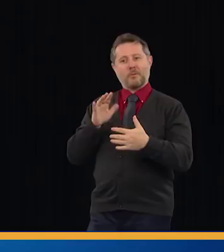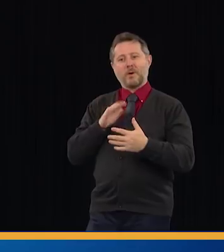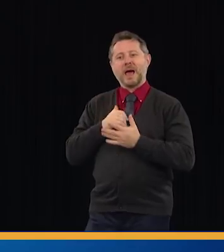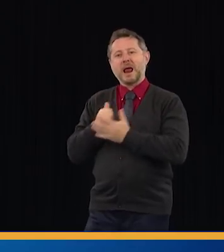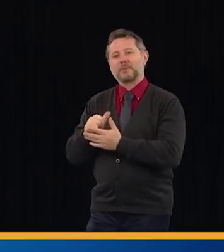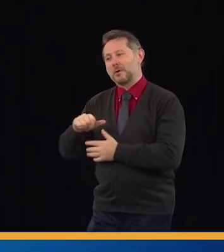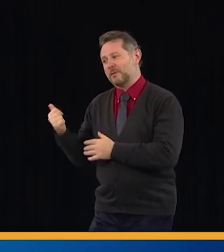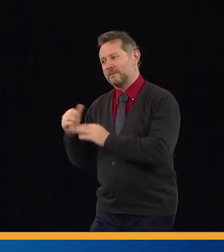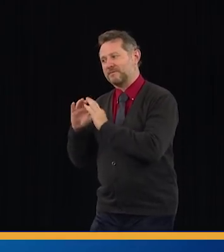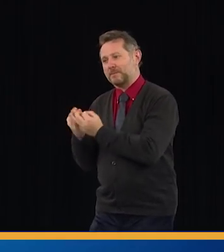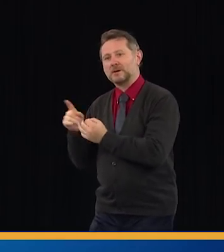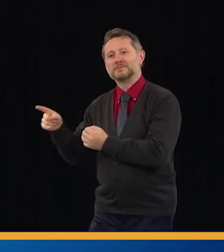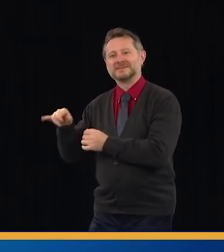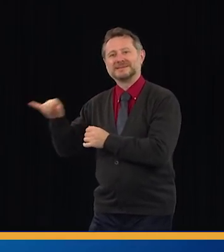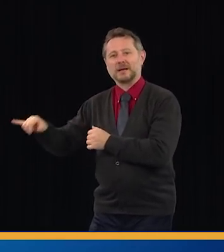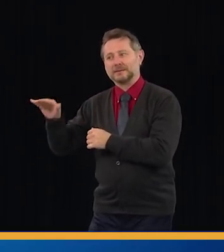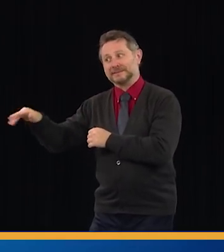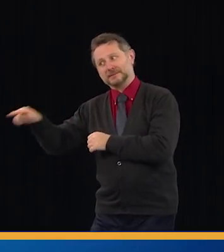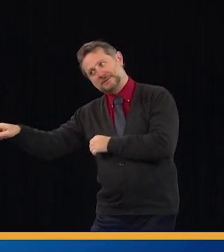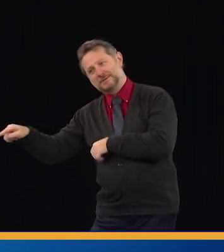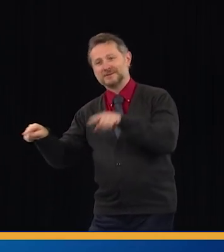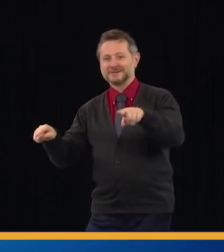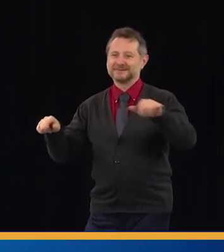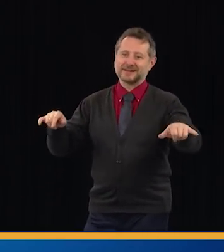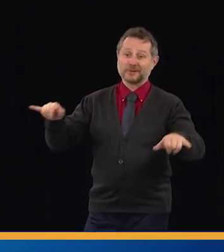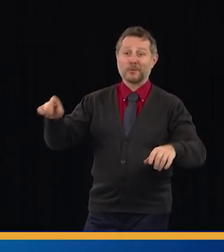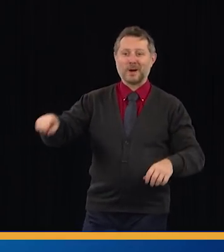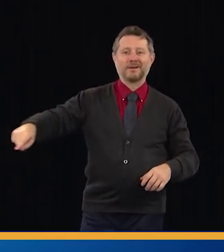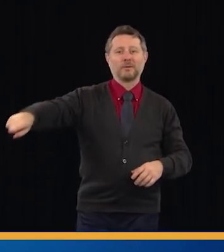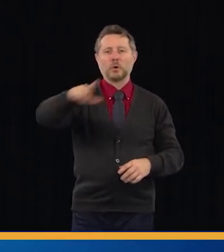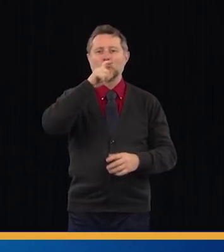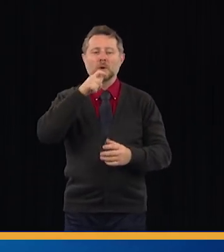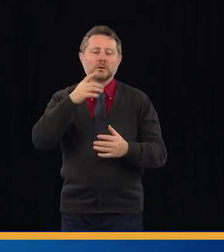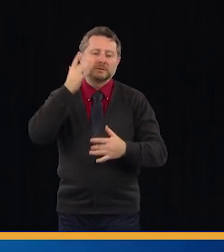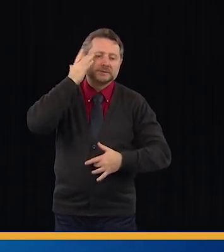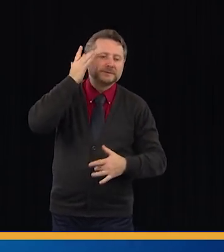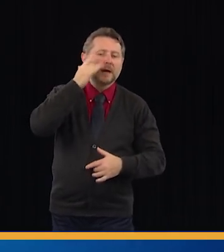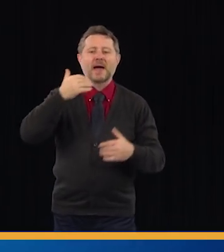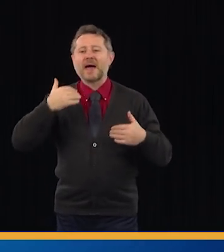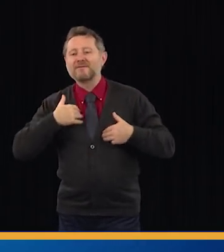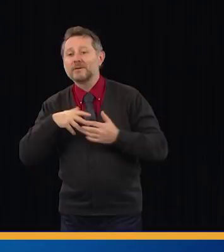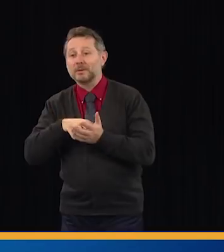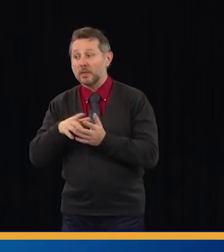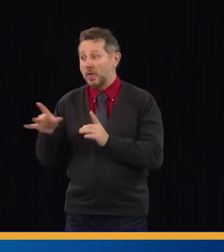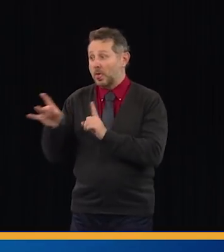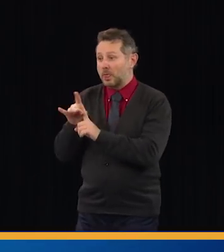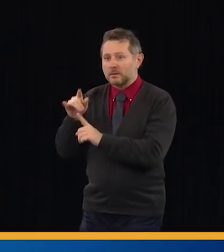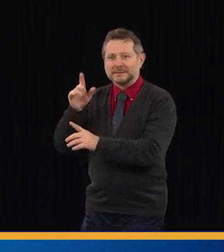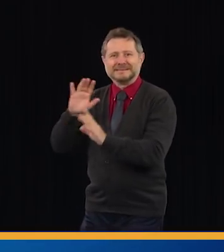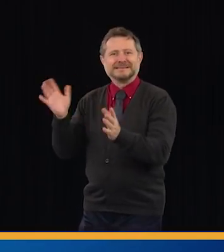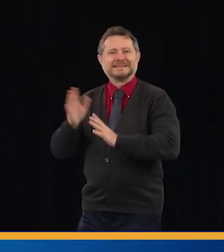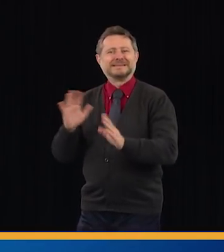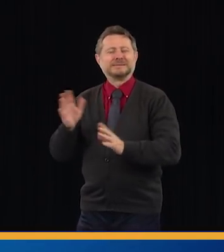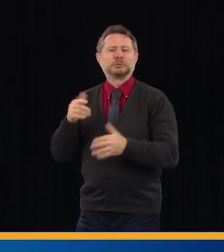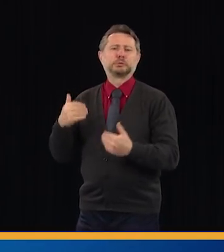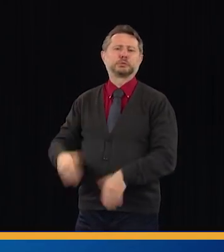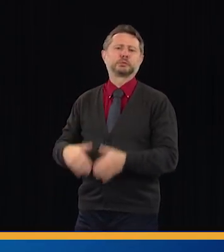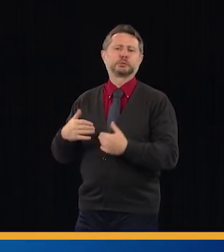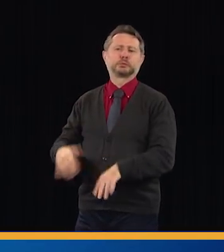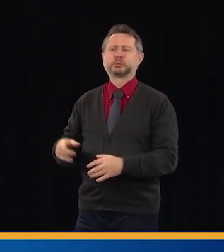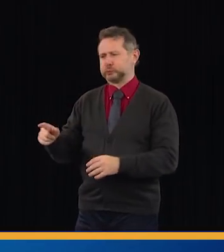others. Stay home for the vulnerable people who, if they get this virus, are in a really bad place in